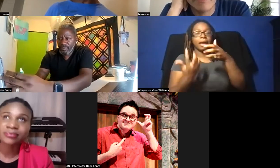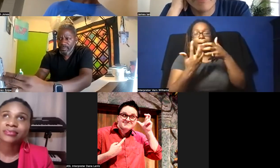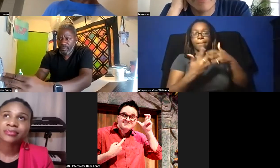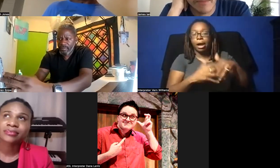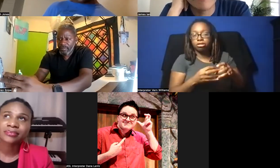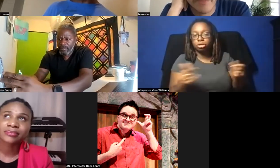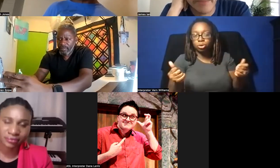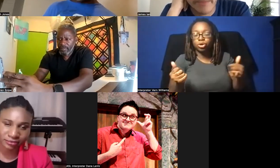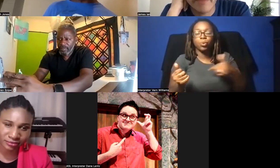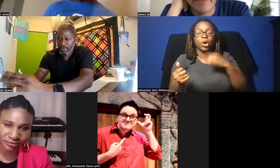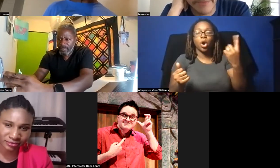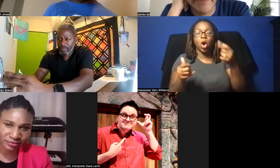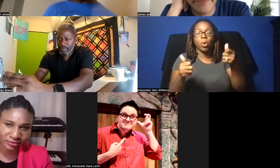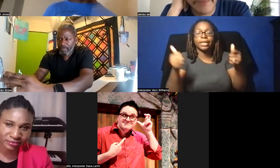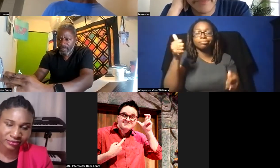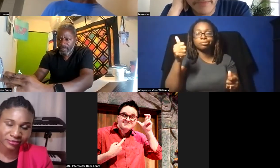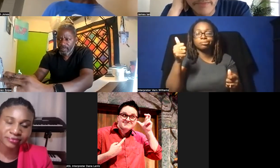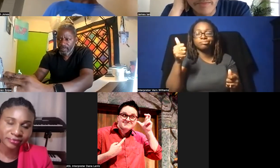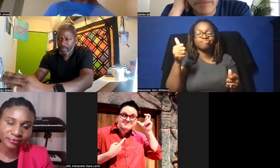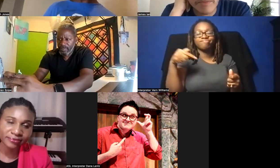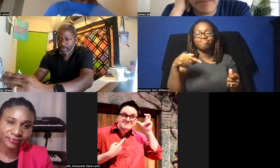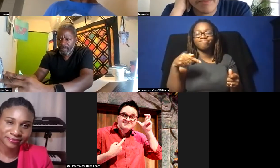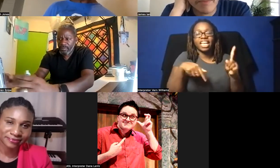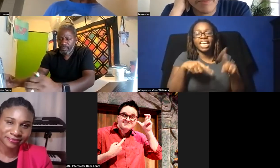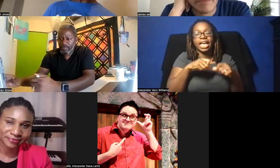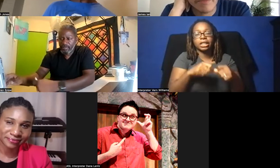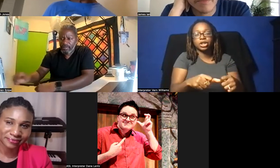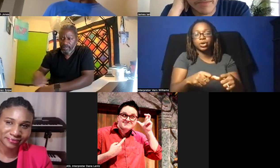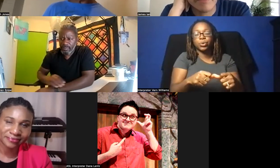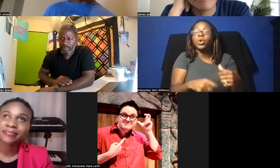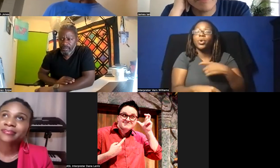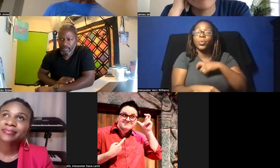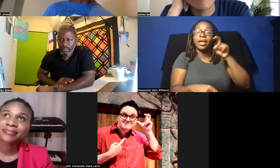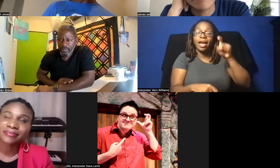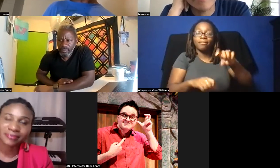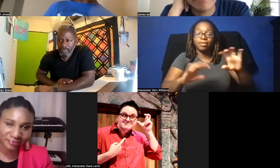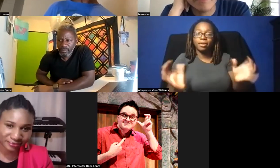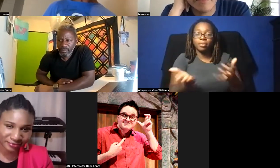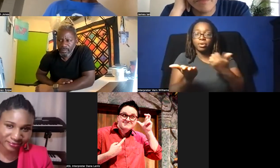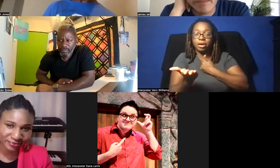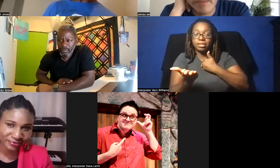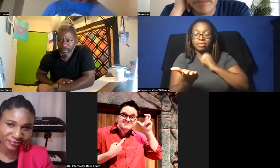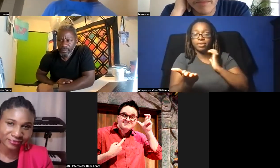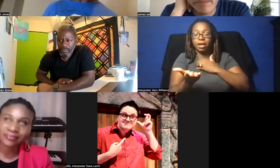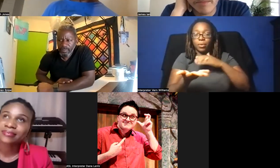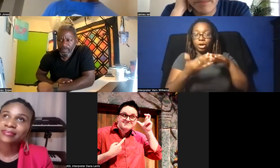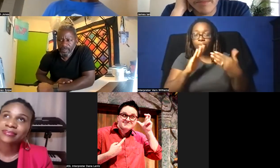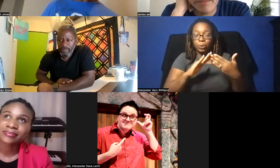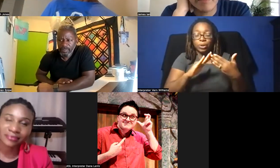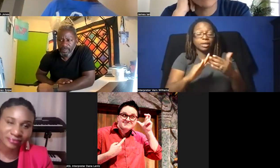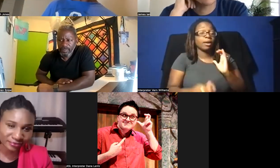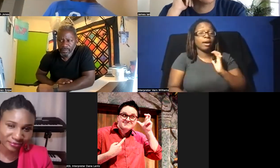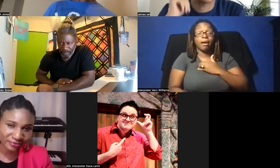afterthought. That cannot continue. So we can't elevate ourselves from our own community. We can't talk about elevating our